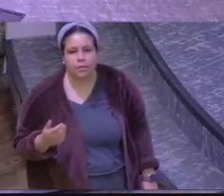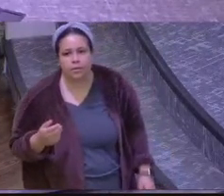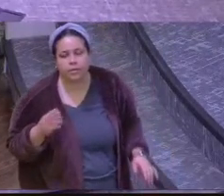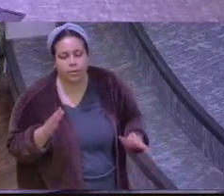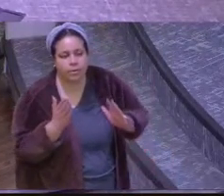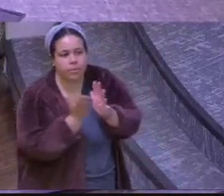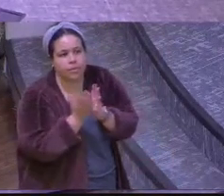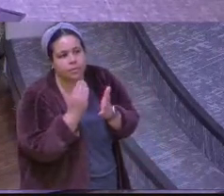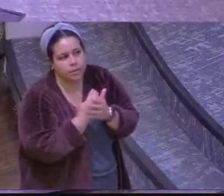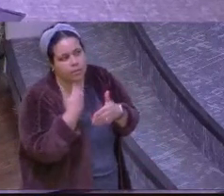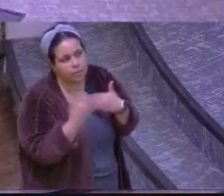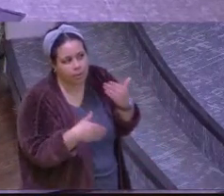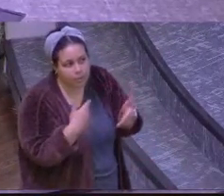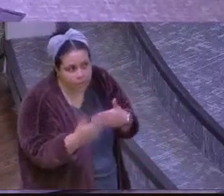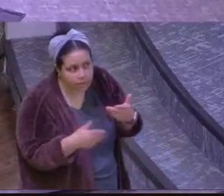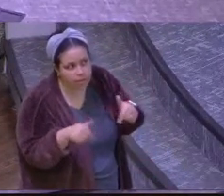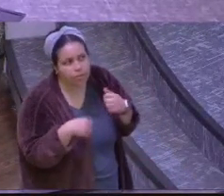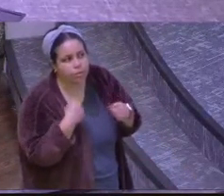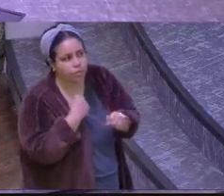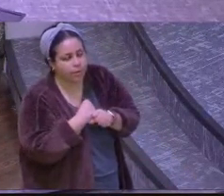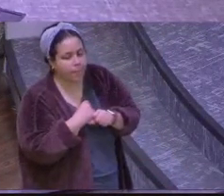budget process has been going this year.